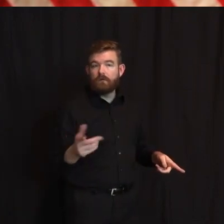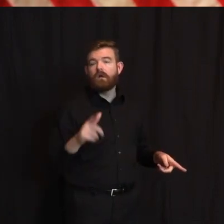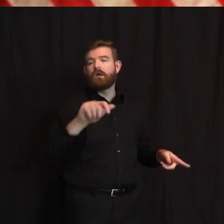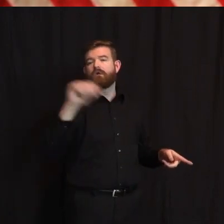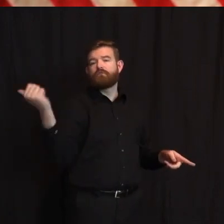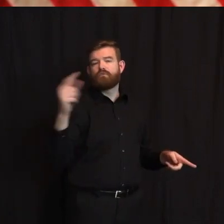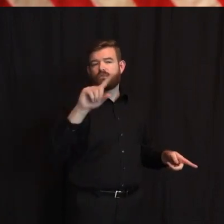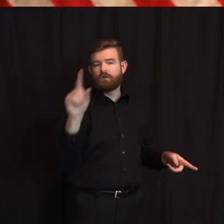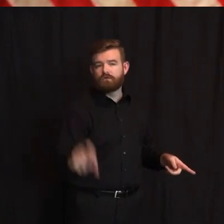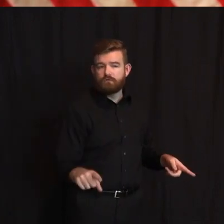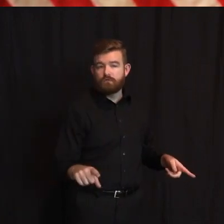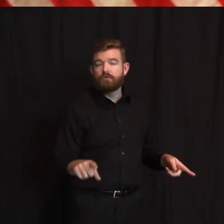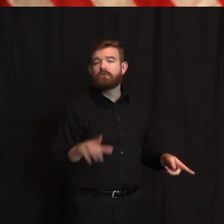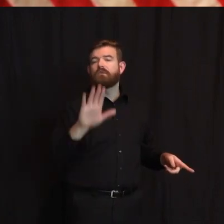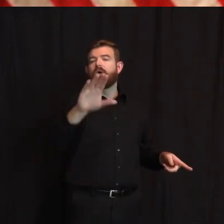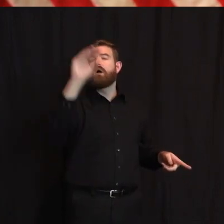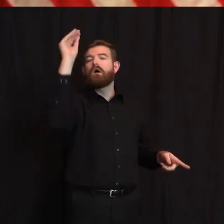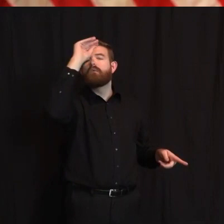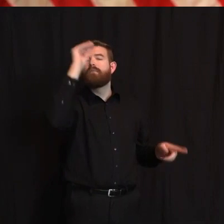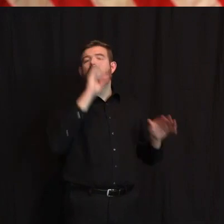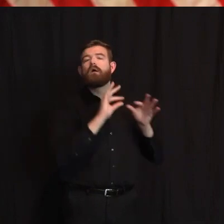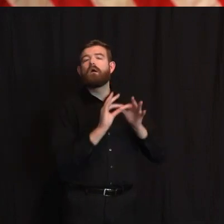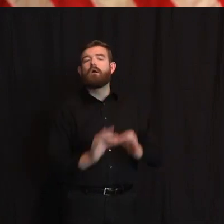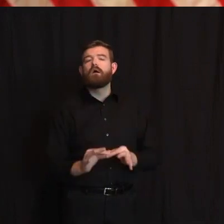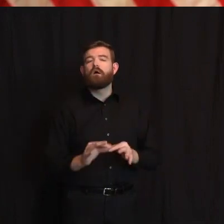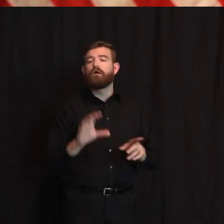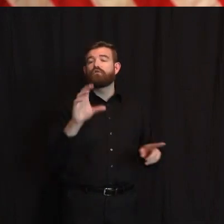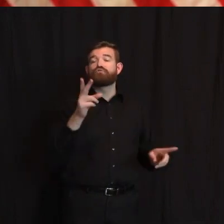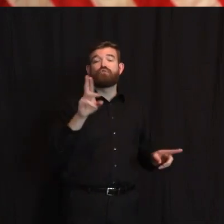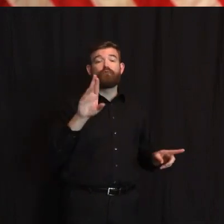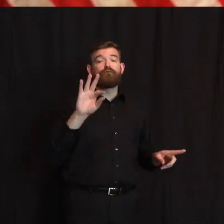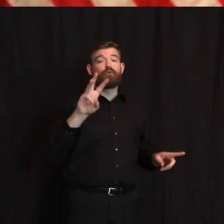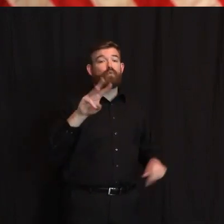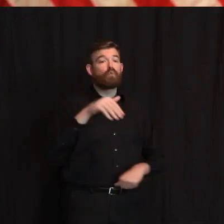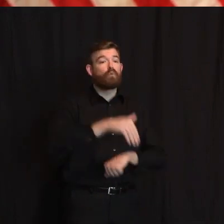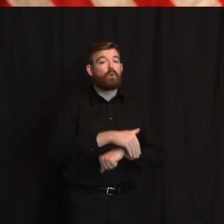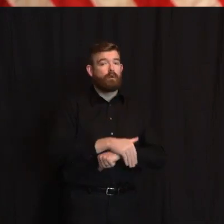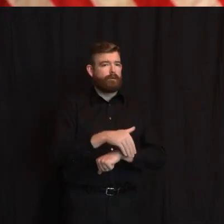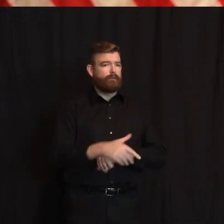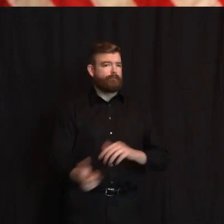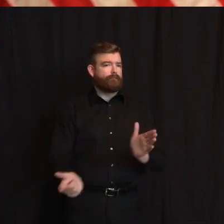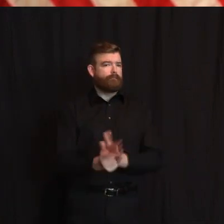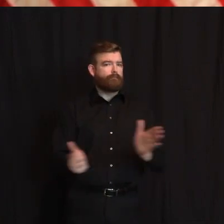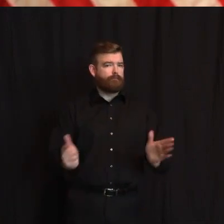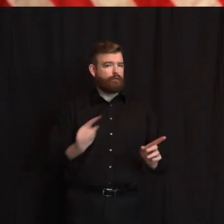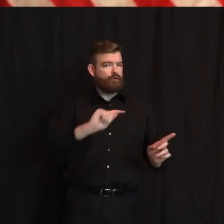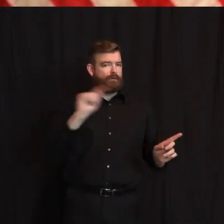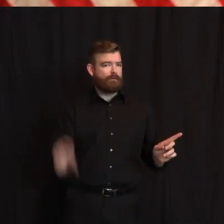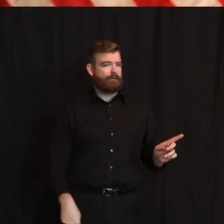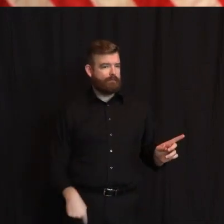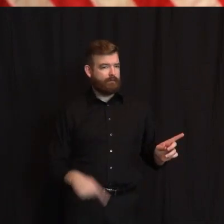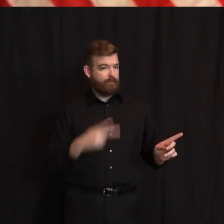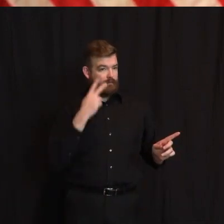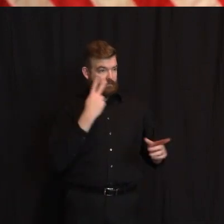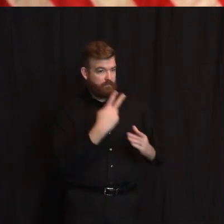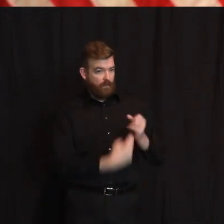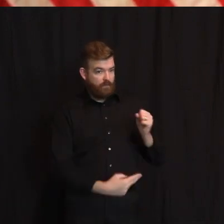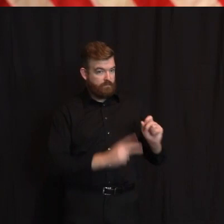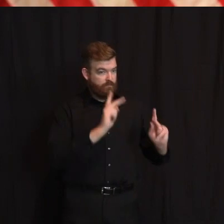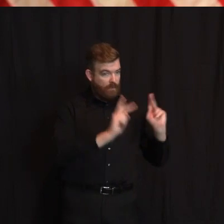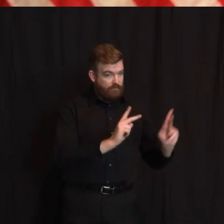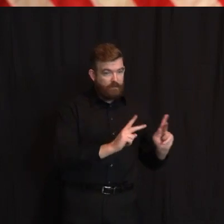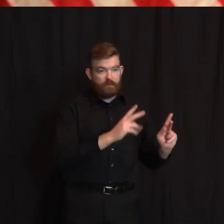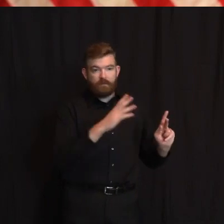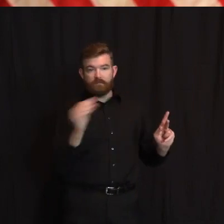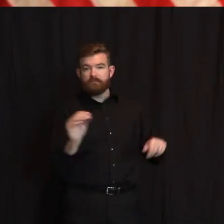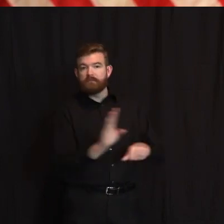the curfew here in Trenton. I know that the mayor has implemented a curfew for residents and businesses, 8 p.m., and how